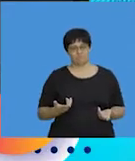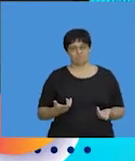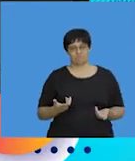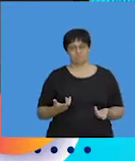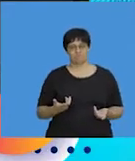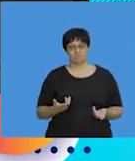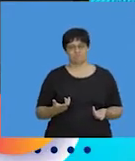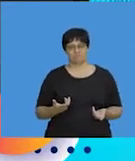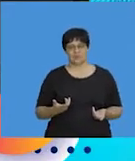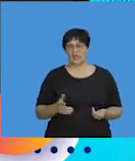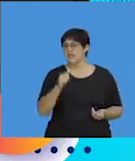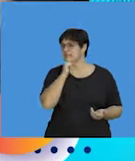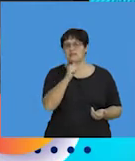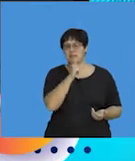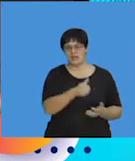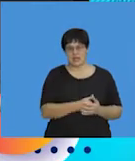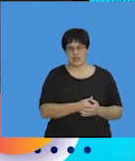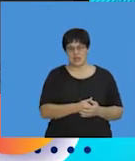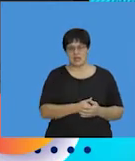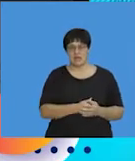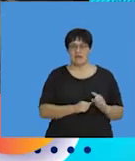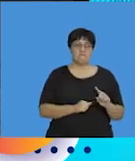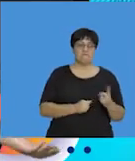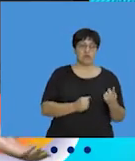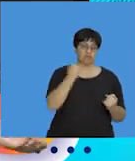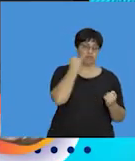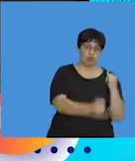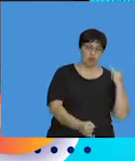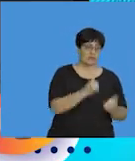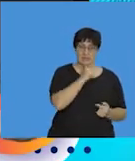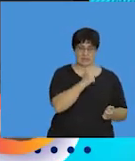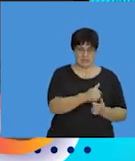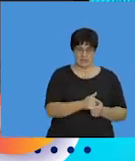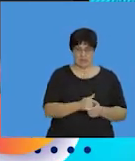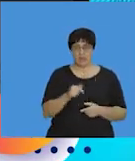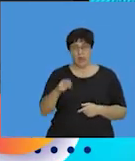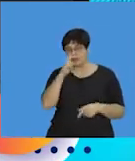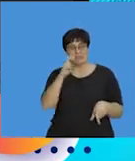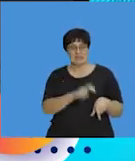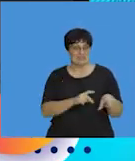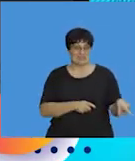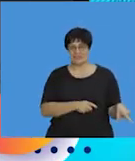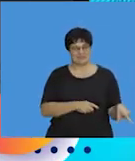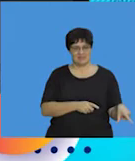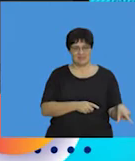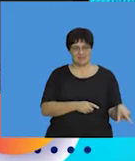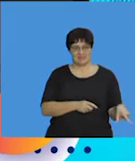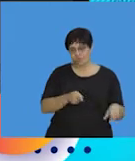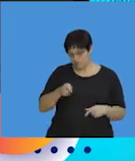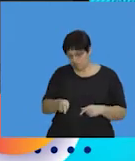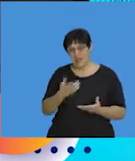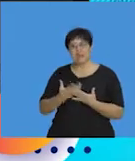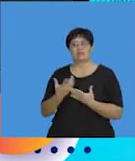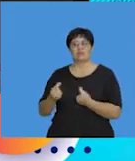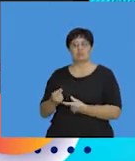equation. So it doesn't matter now if I got the first equation wrong, because I don't need that